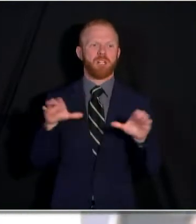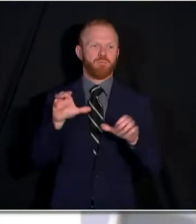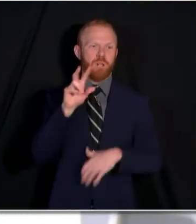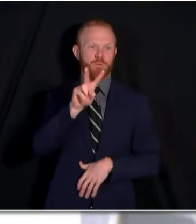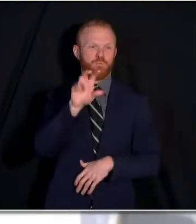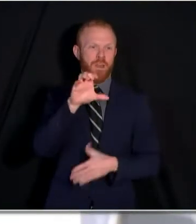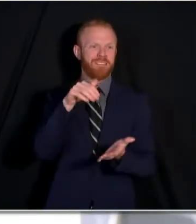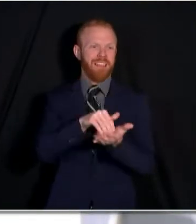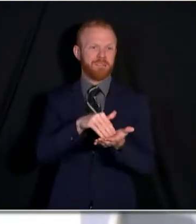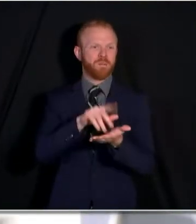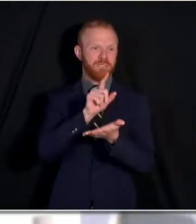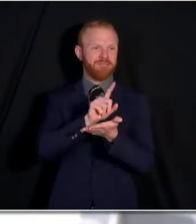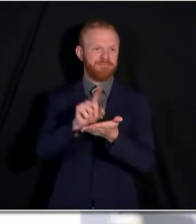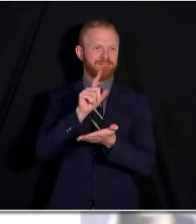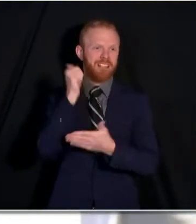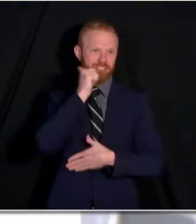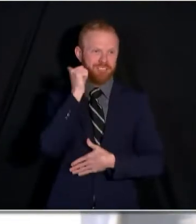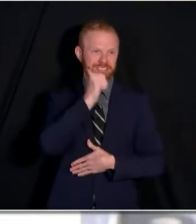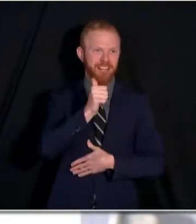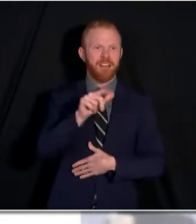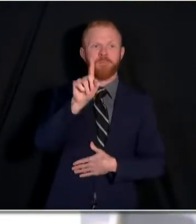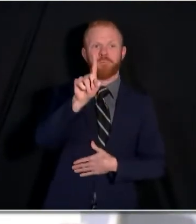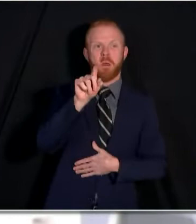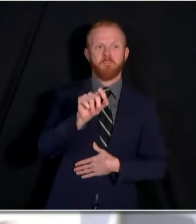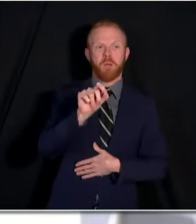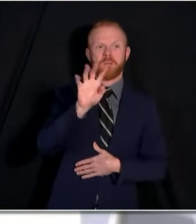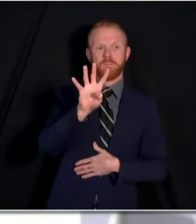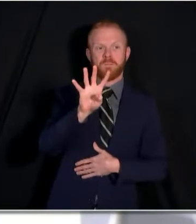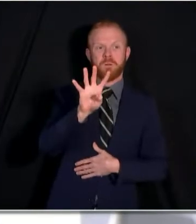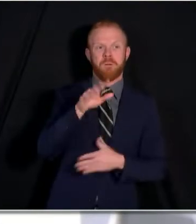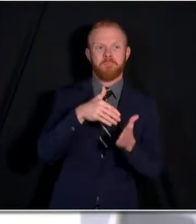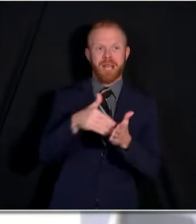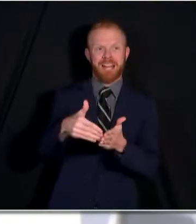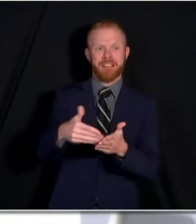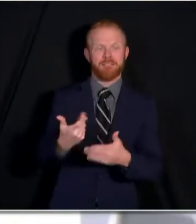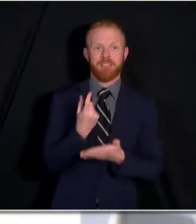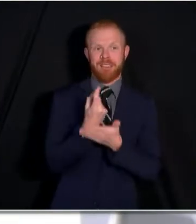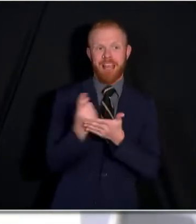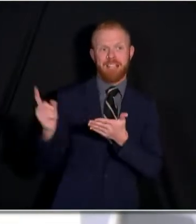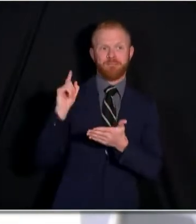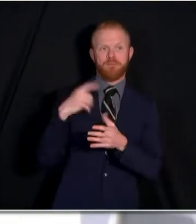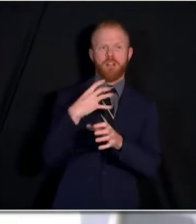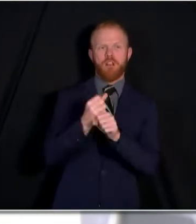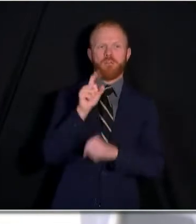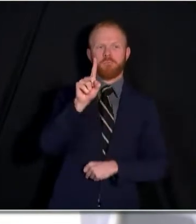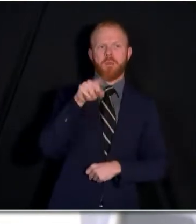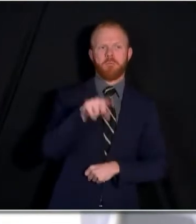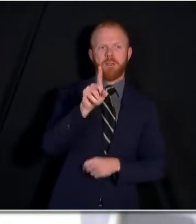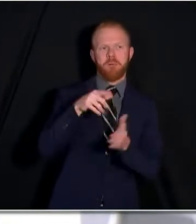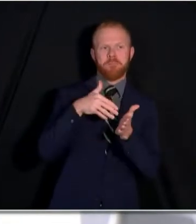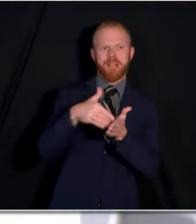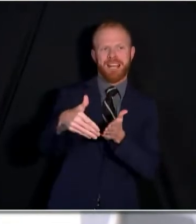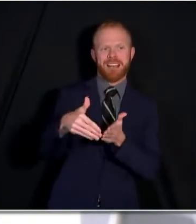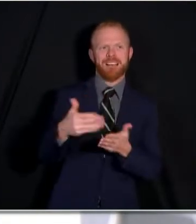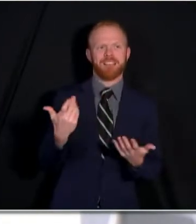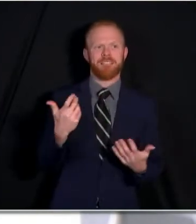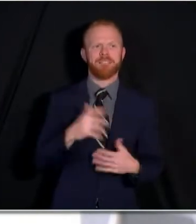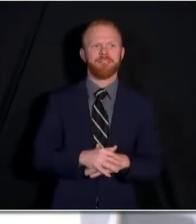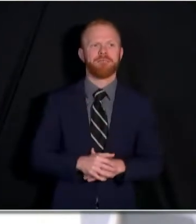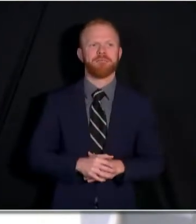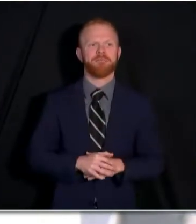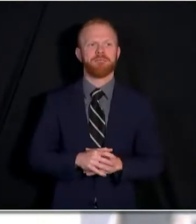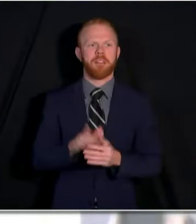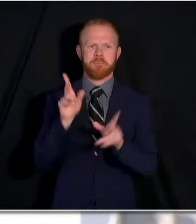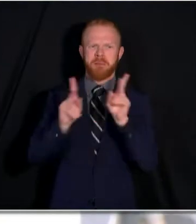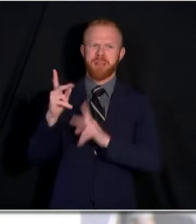million last week. We received less than 1.1 million. You could start doing the math. And that's why inevitably people ask, well, you have